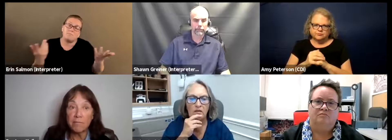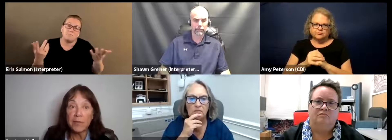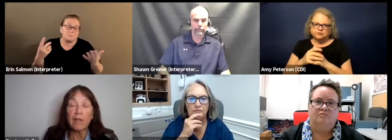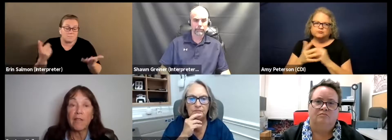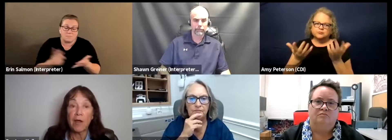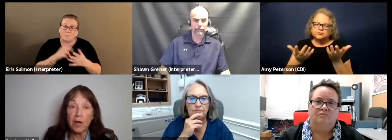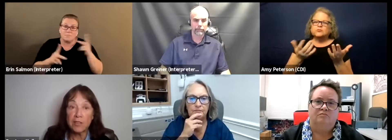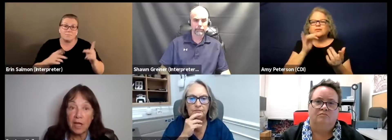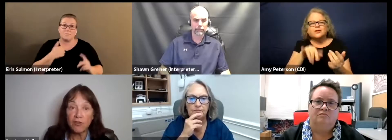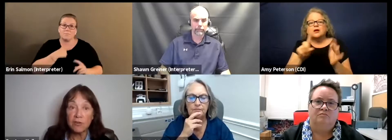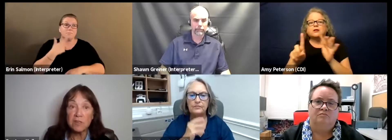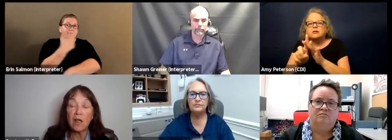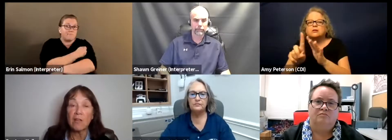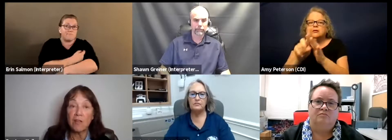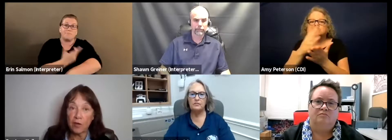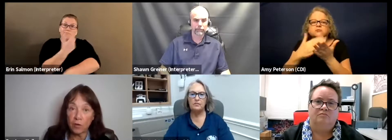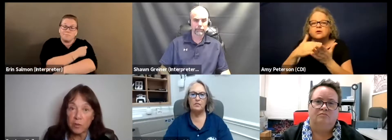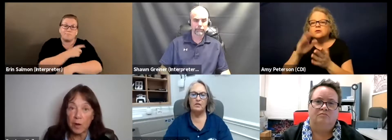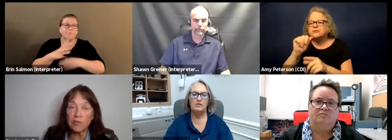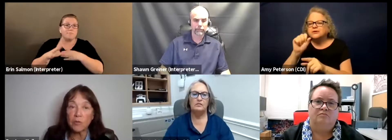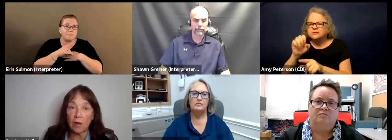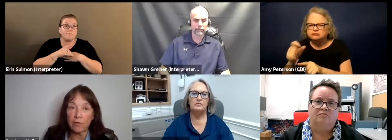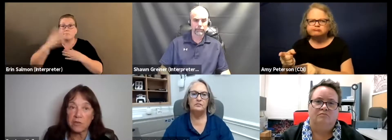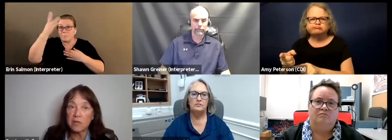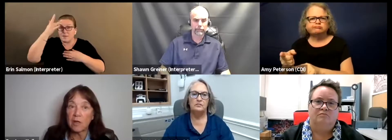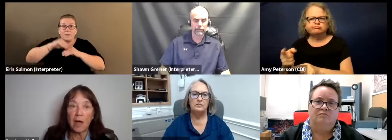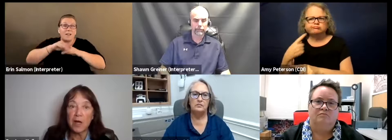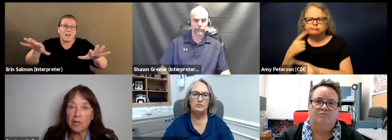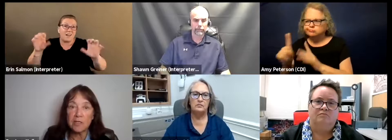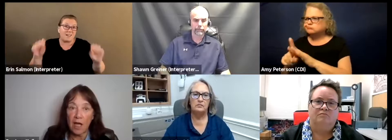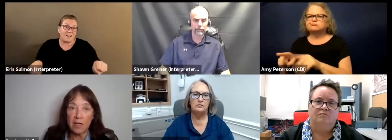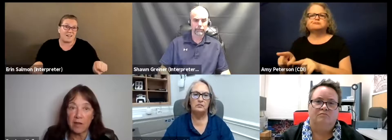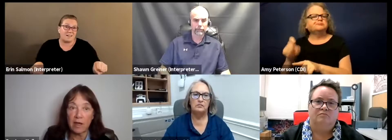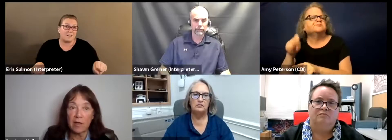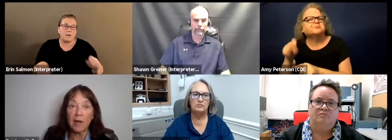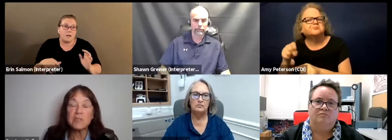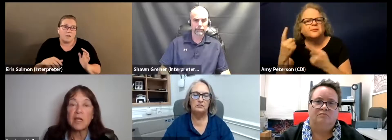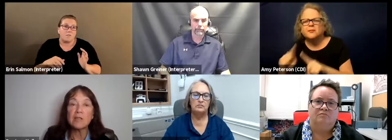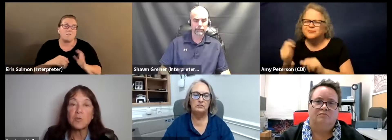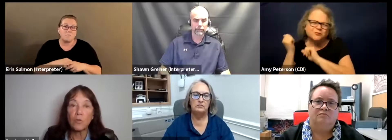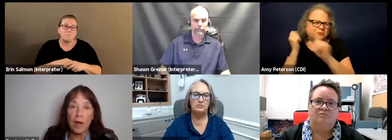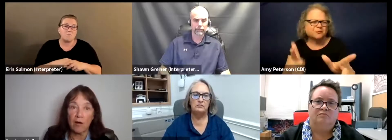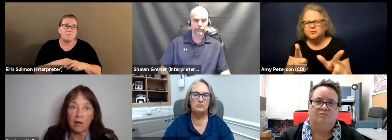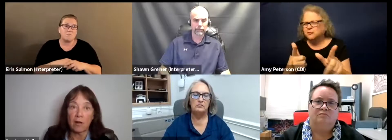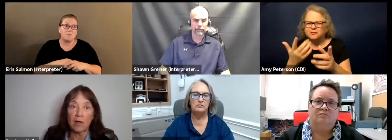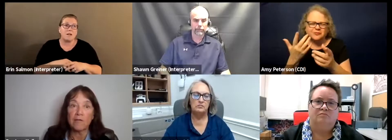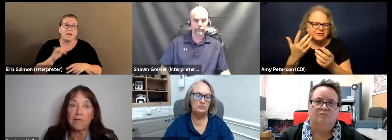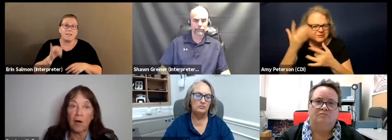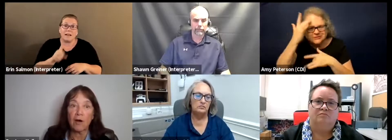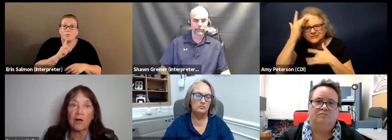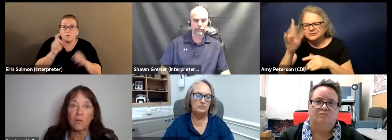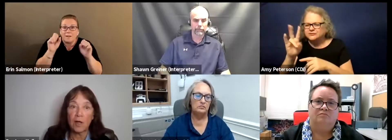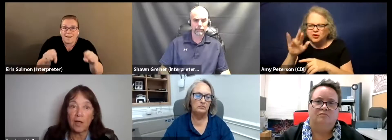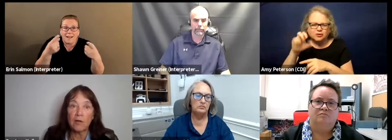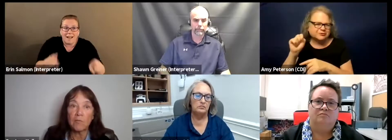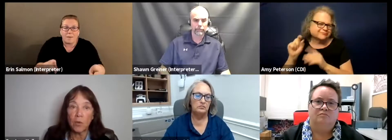COVID-19, they are contagious, they could spread it to others. I'm not denying that. I'm saying it's rare.